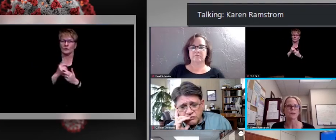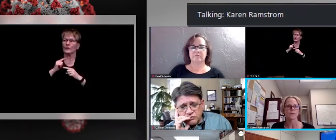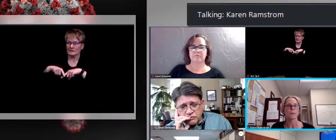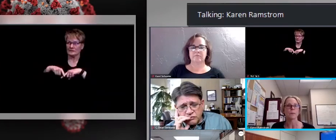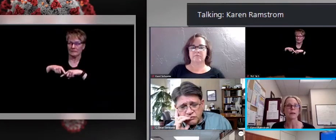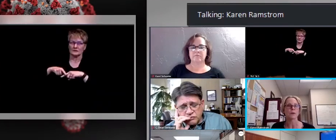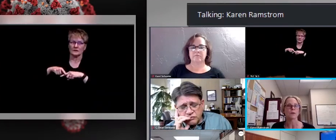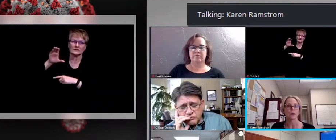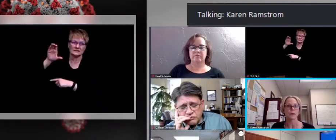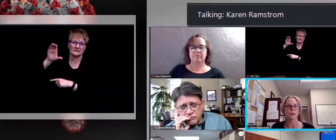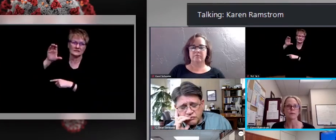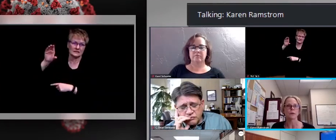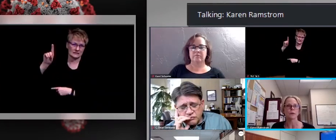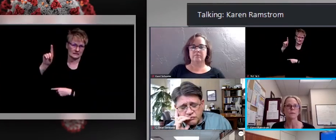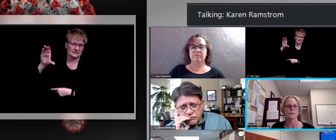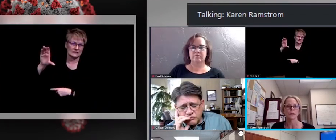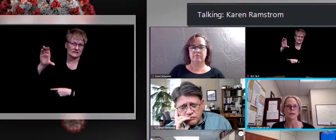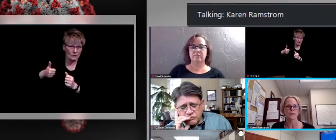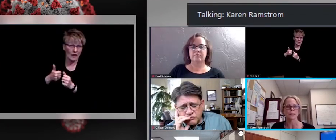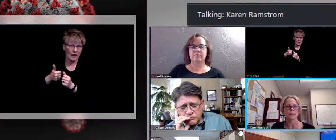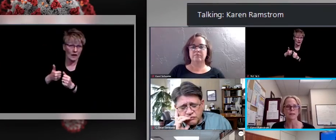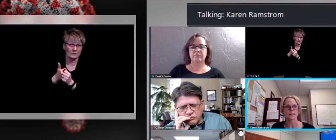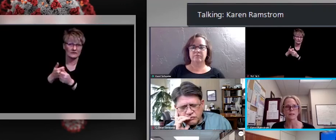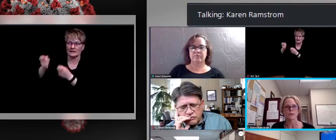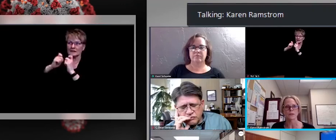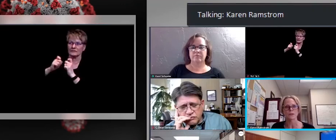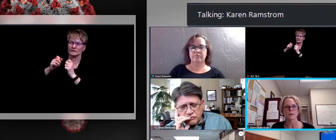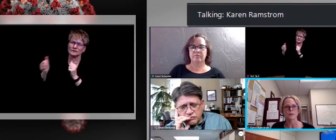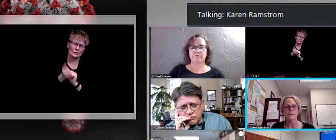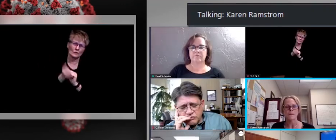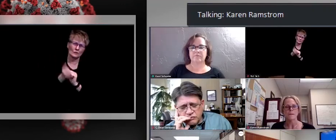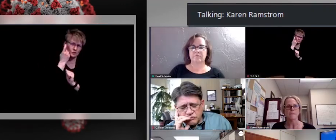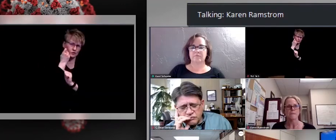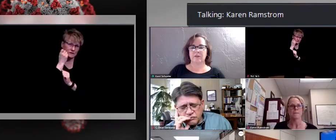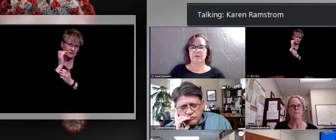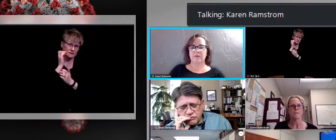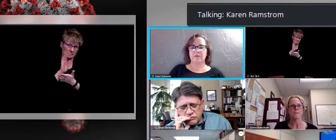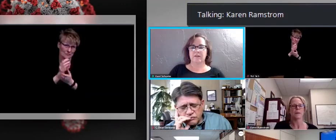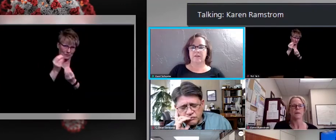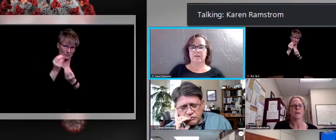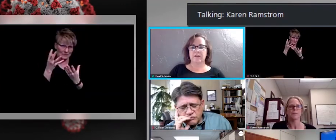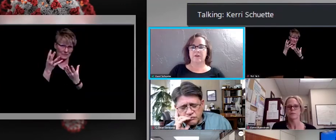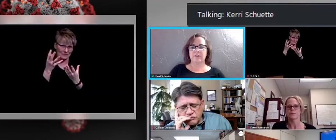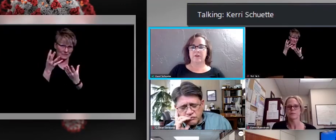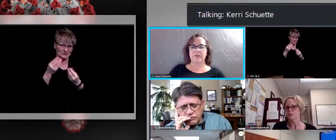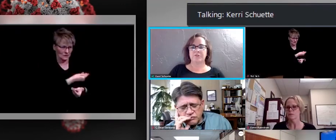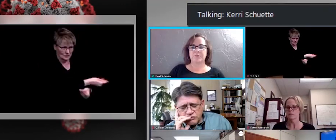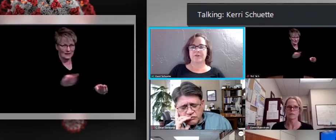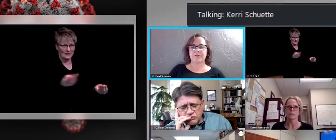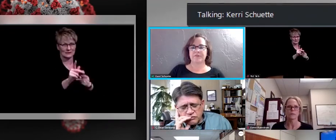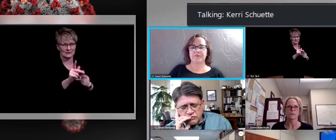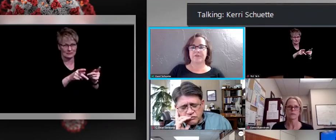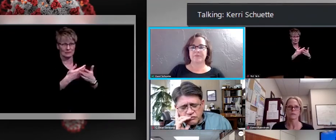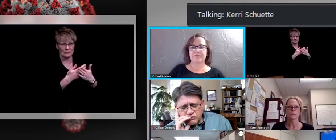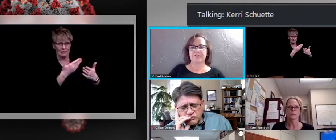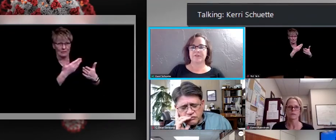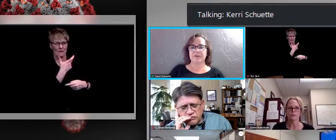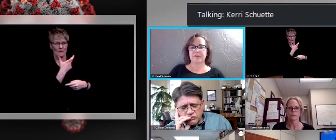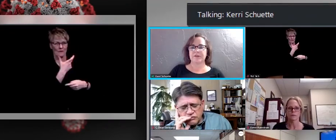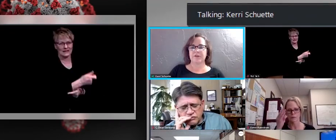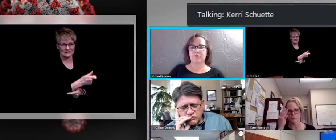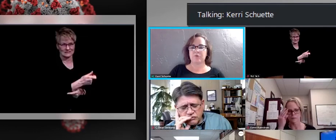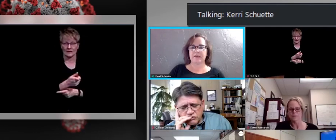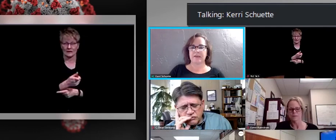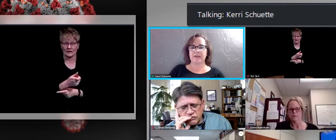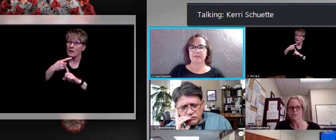those and make the most current one available when we vaccinate individuals. Great, thank you. And we do post all of those materials